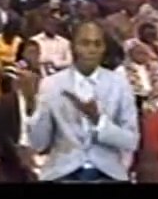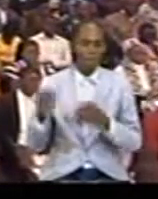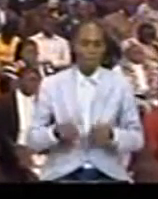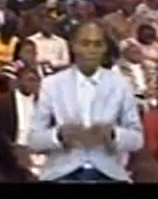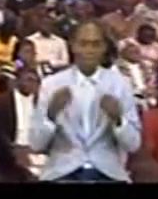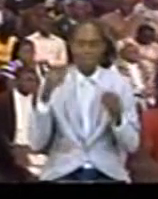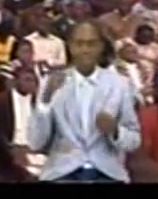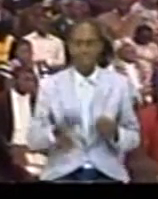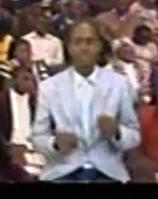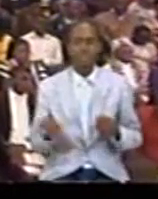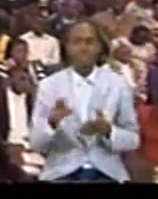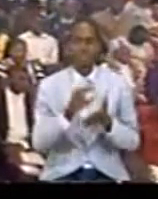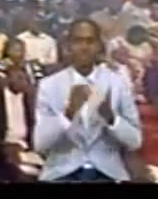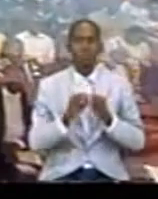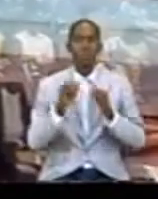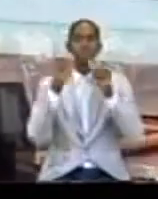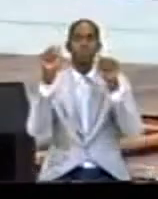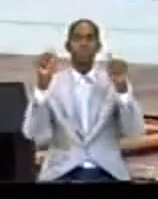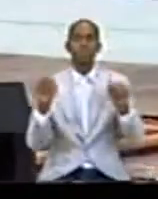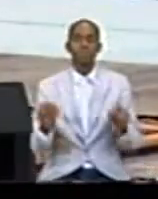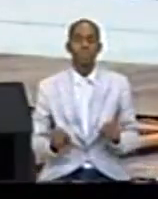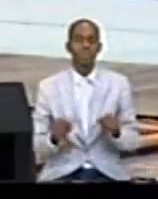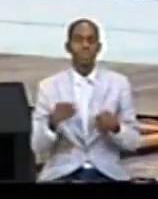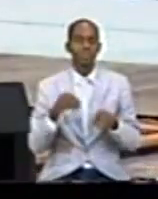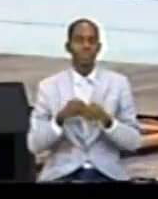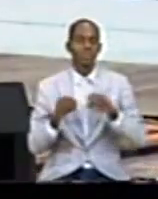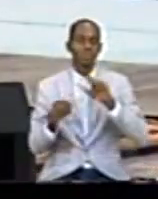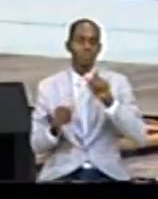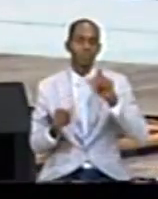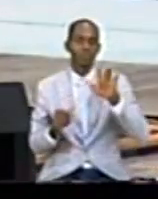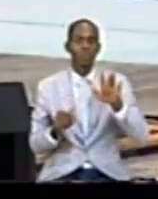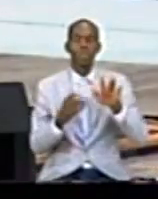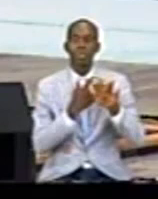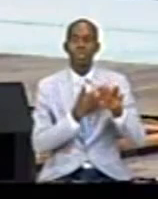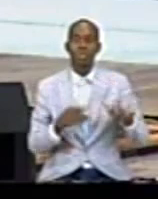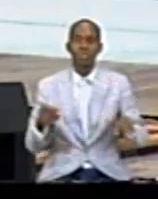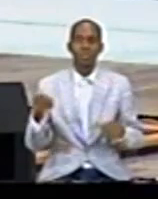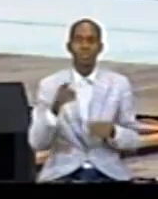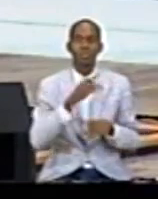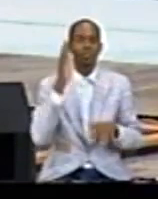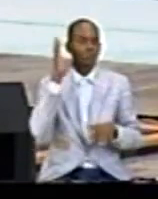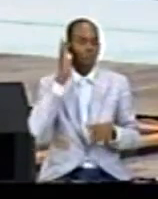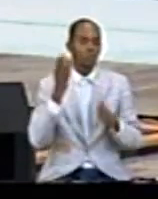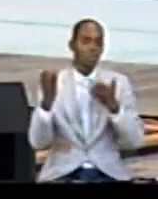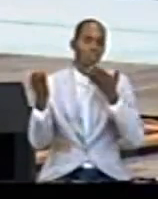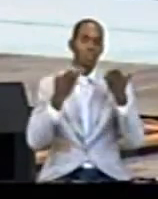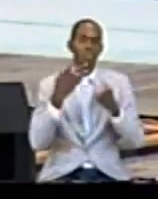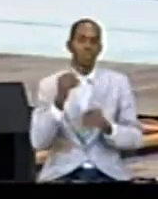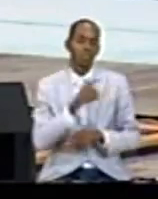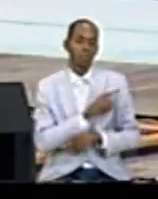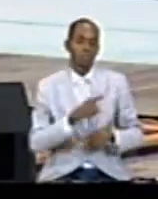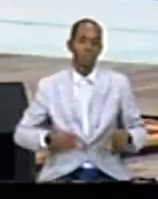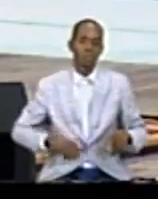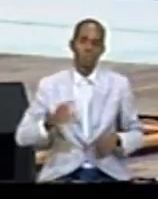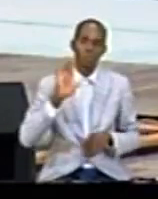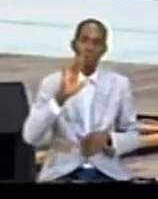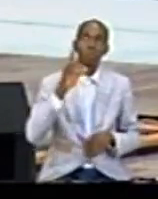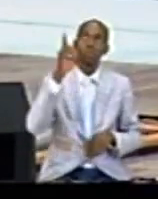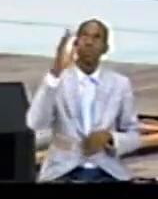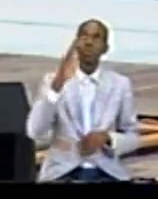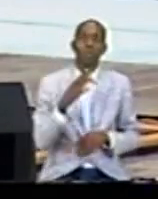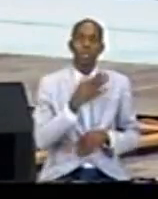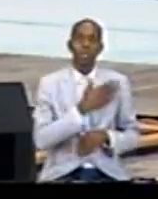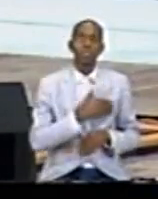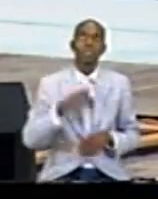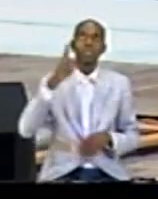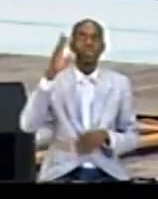images. Verse 25, and ye shall serve the Lord your God, and he shall